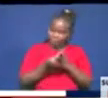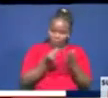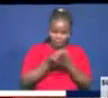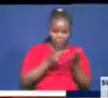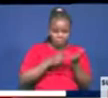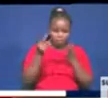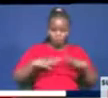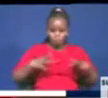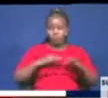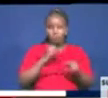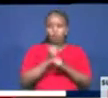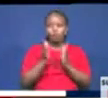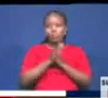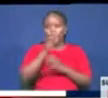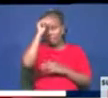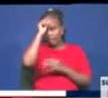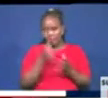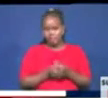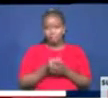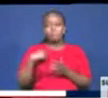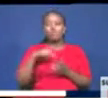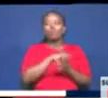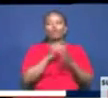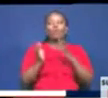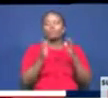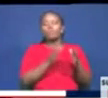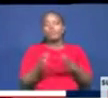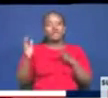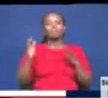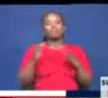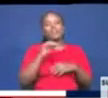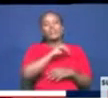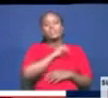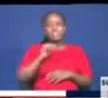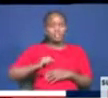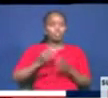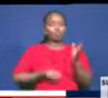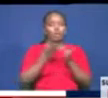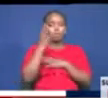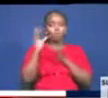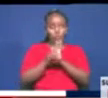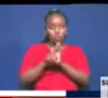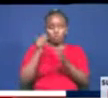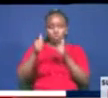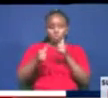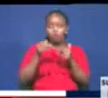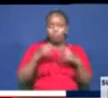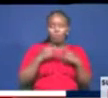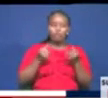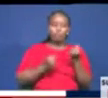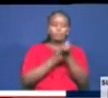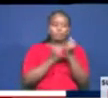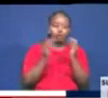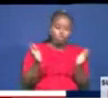looking at the Senate on the to pass startup and small business laws that simplify trade and trade regimes for small businesses, and